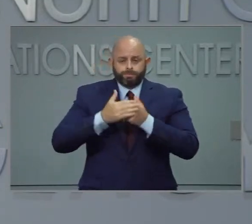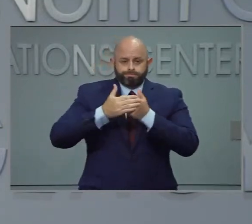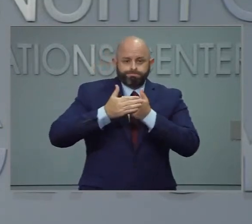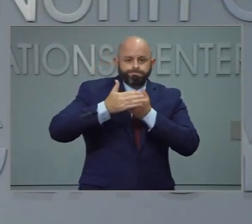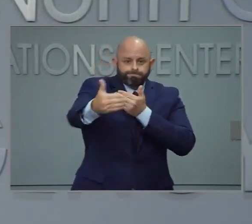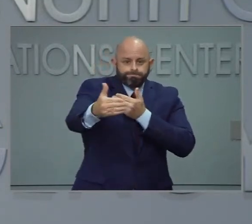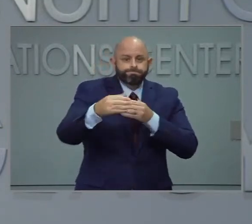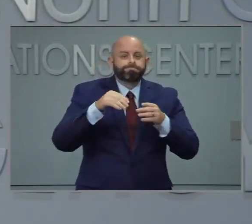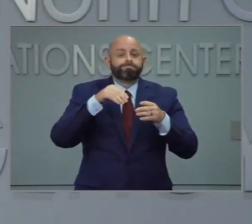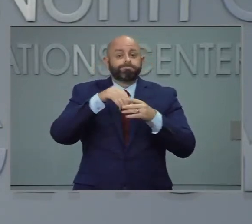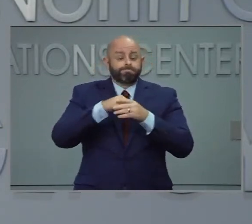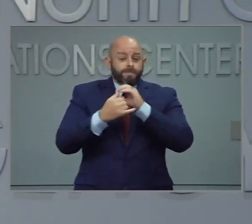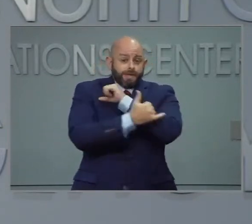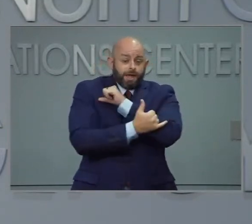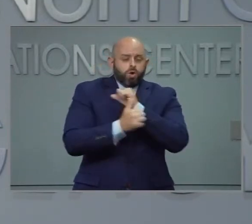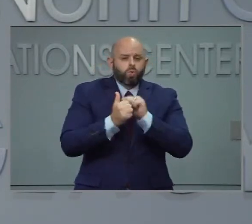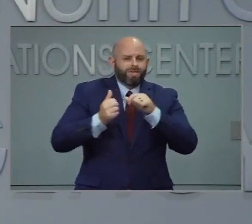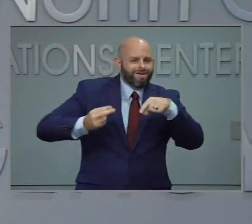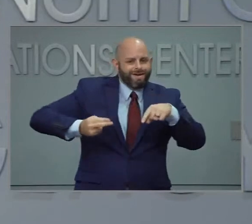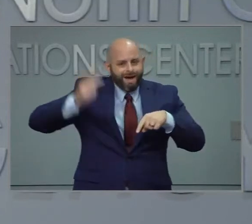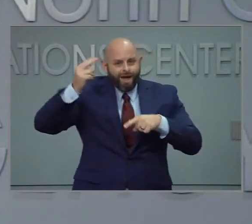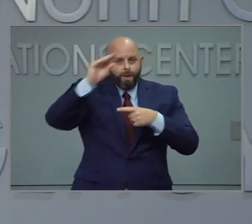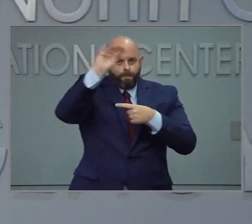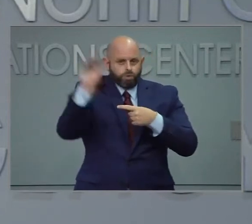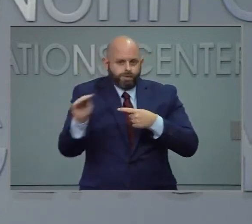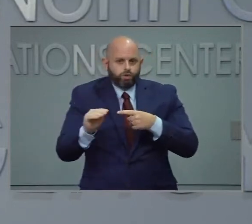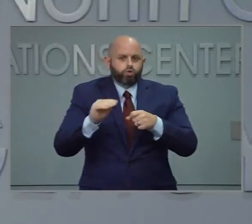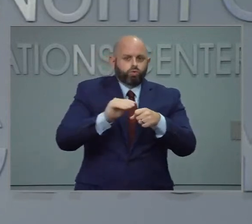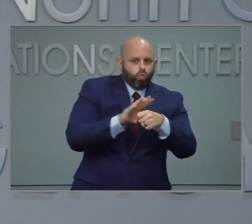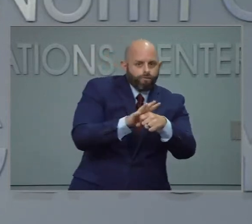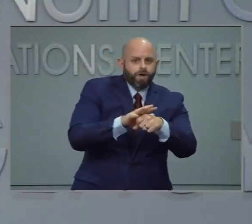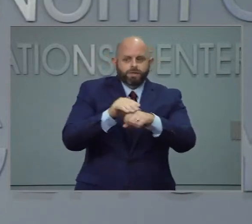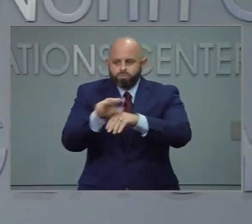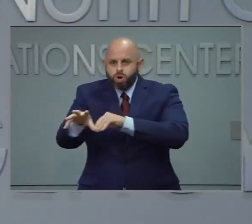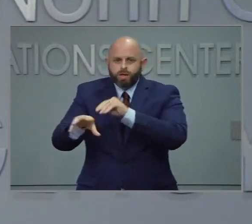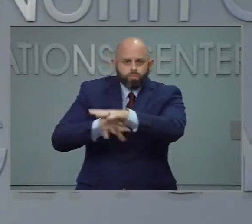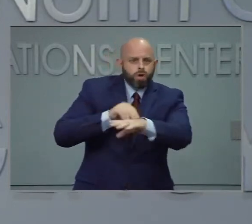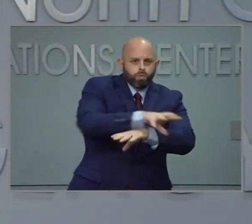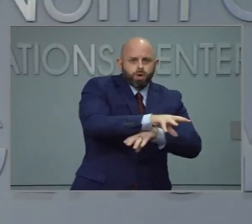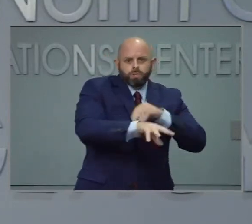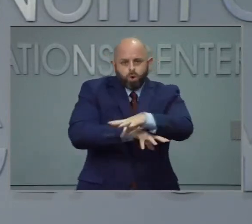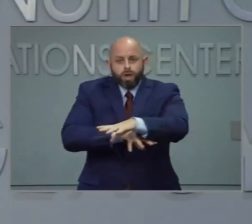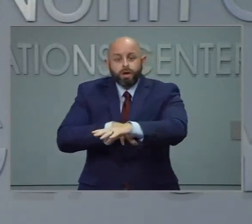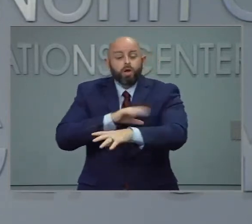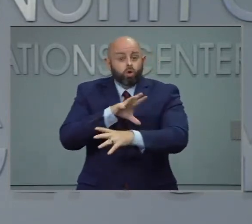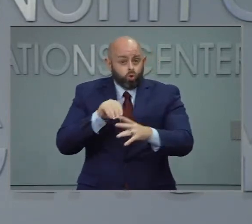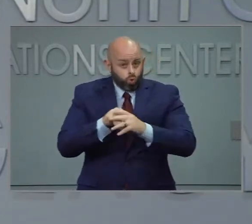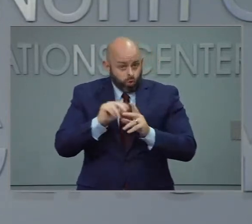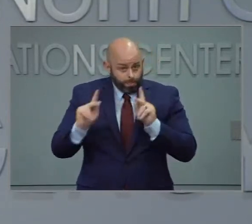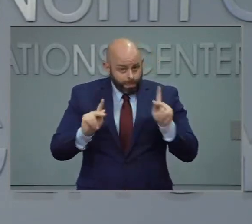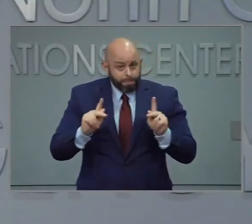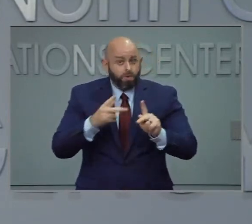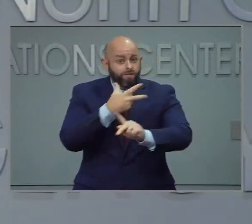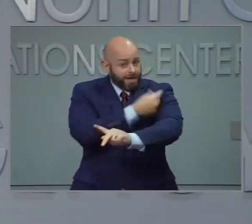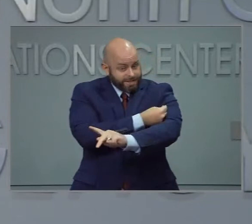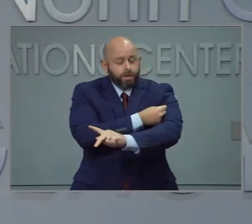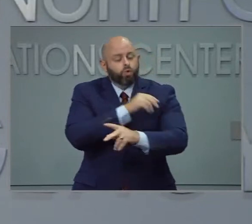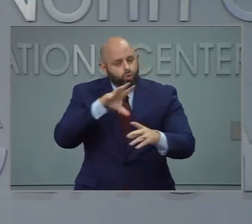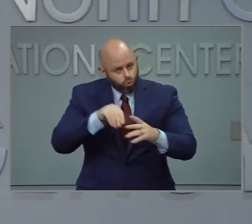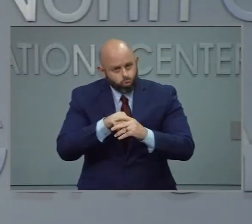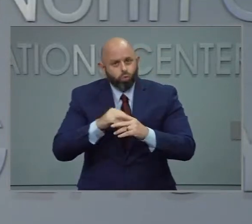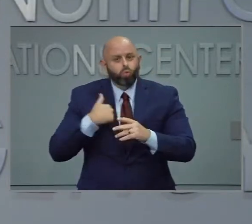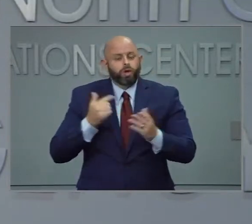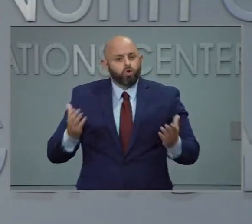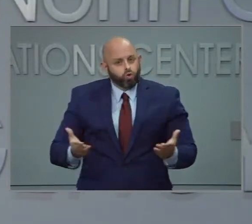with high rates of virus spread, including those who have been vaccinated, is encouraged to wear a mask in